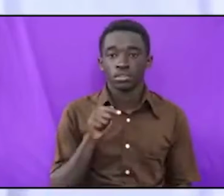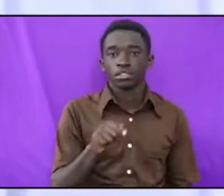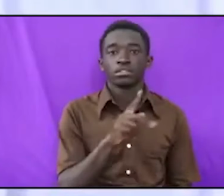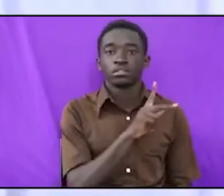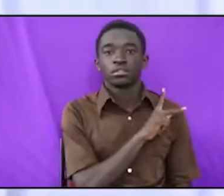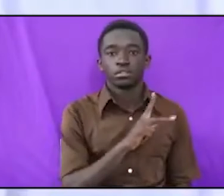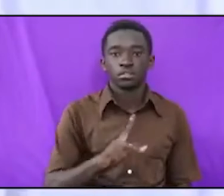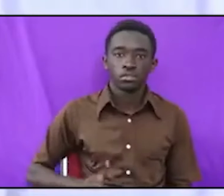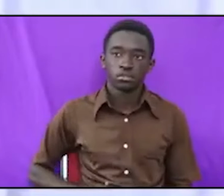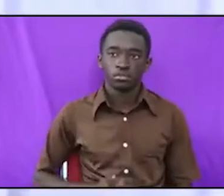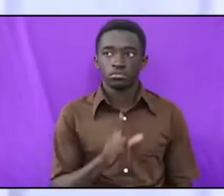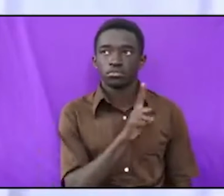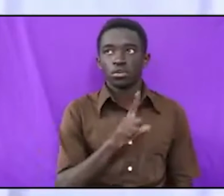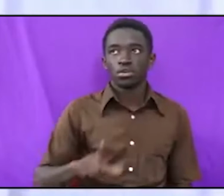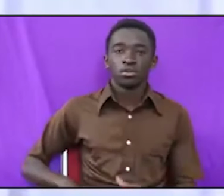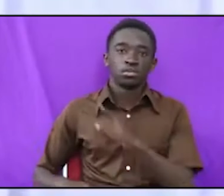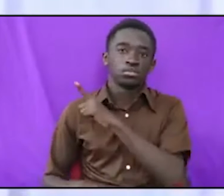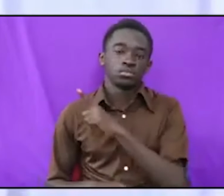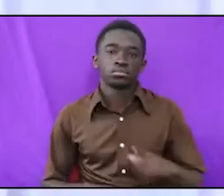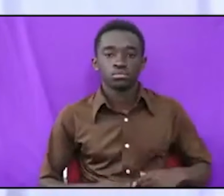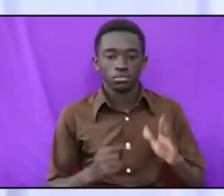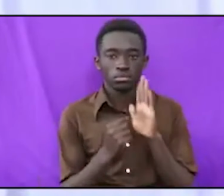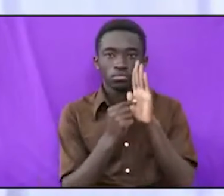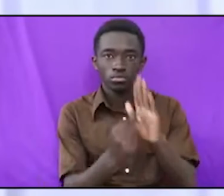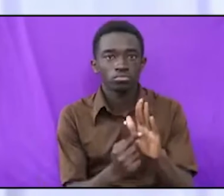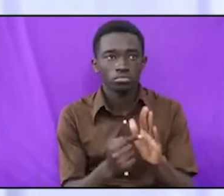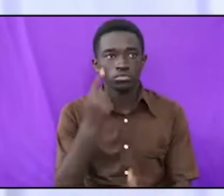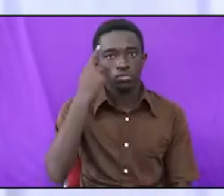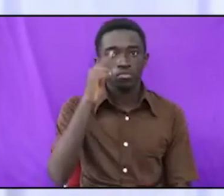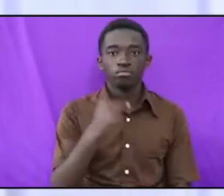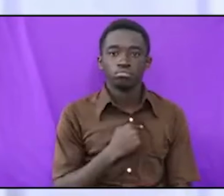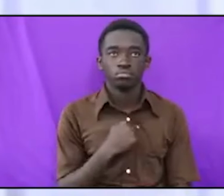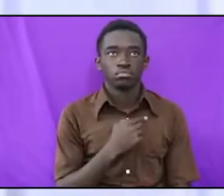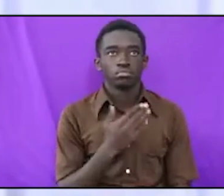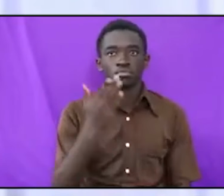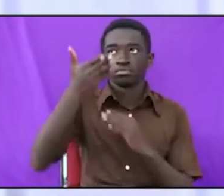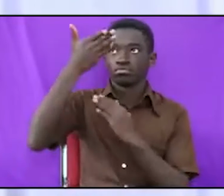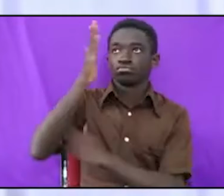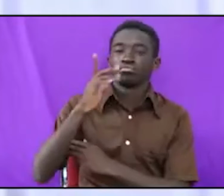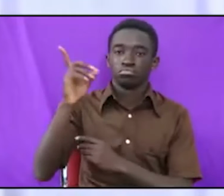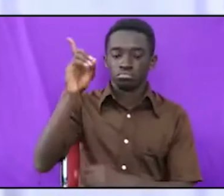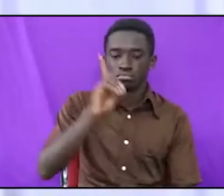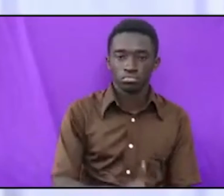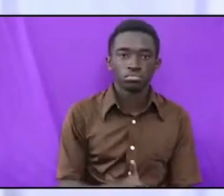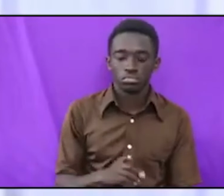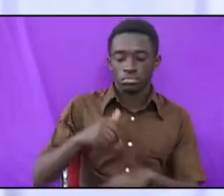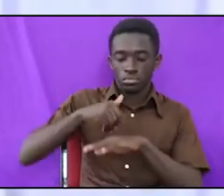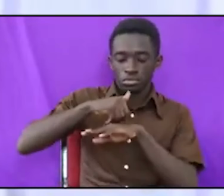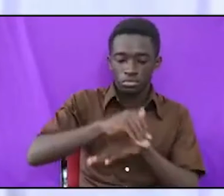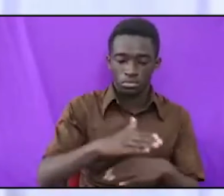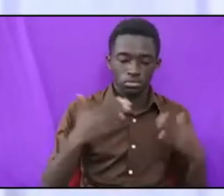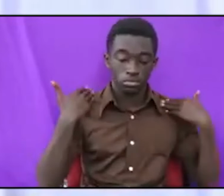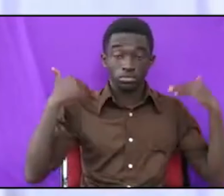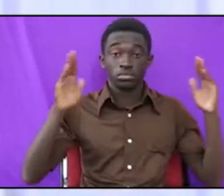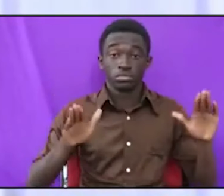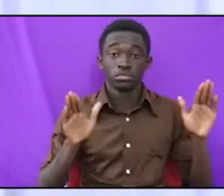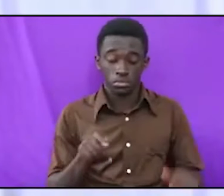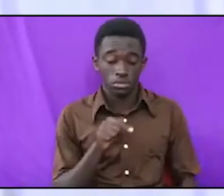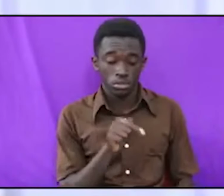My king, the Lord of Lords, showed up for me. He came and he sent his angels so that I